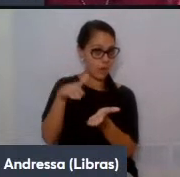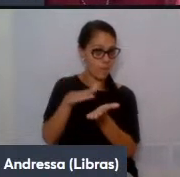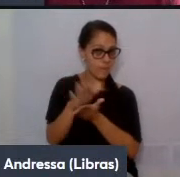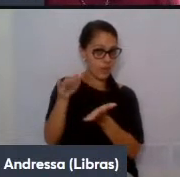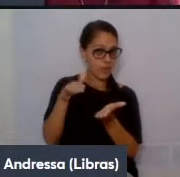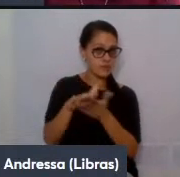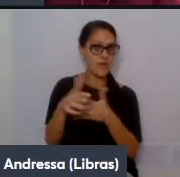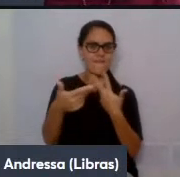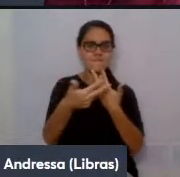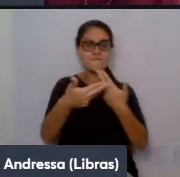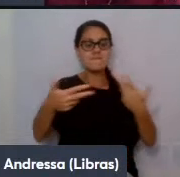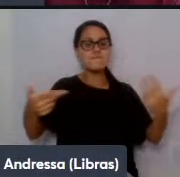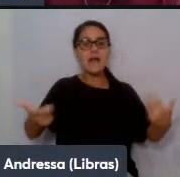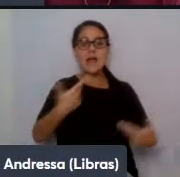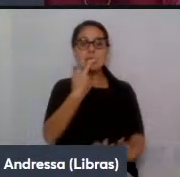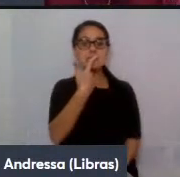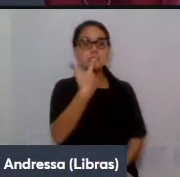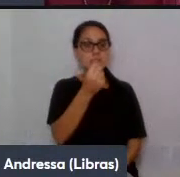multilingual.